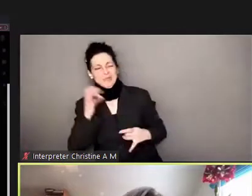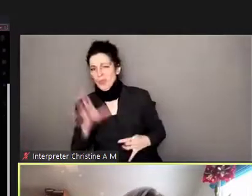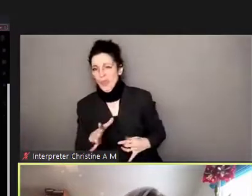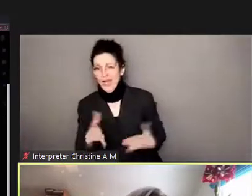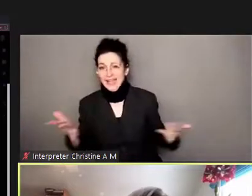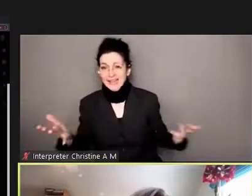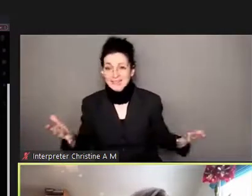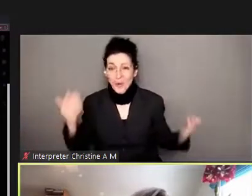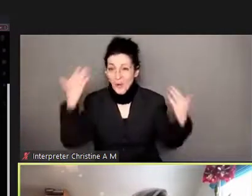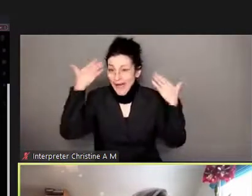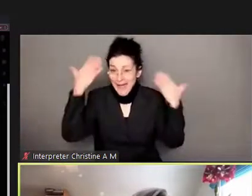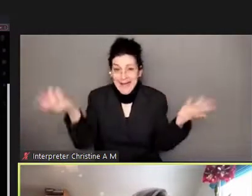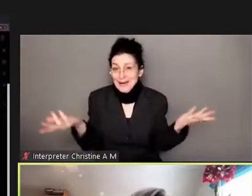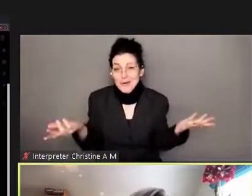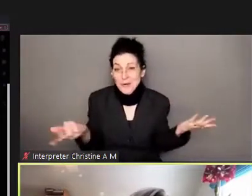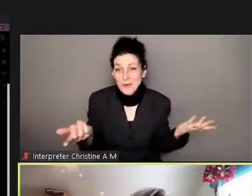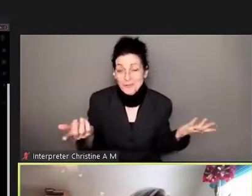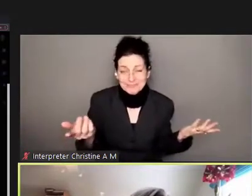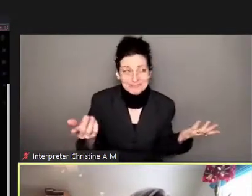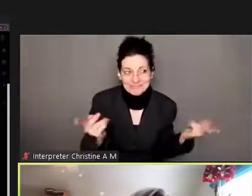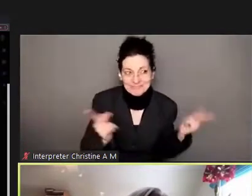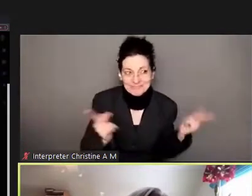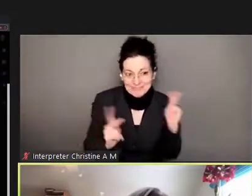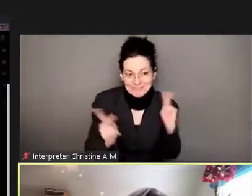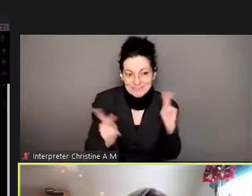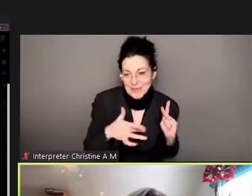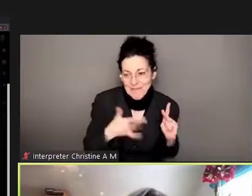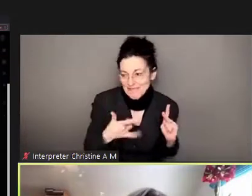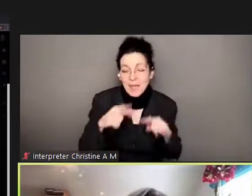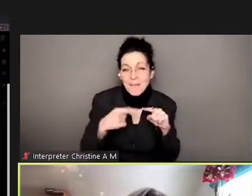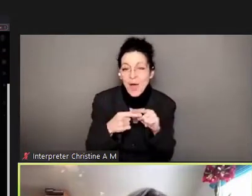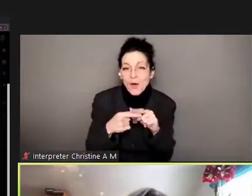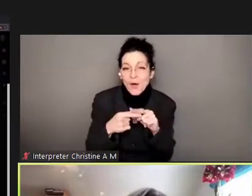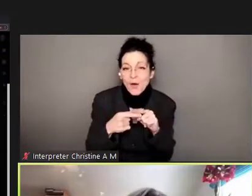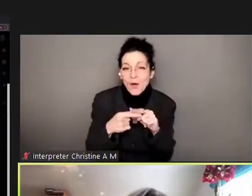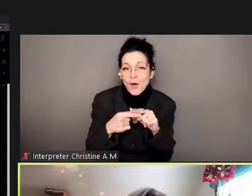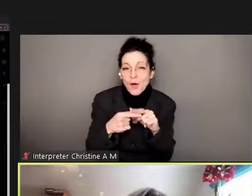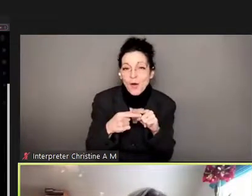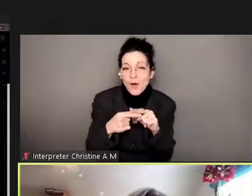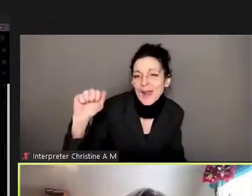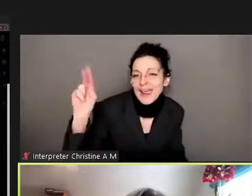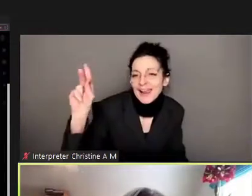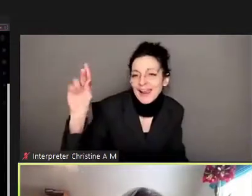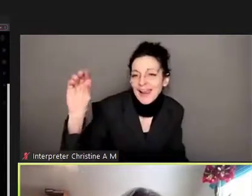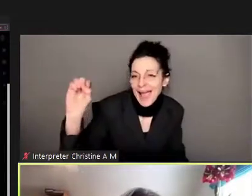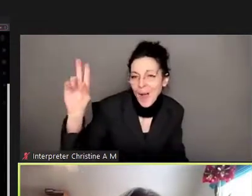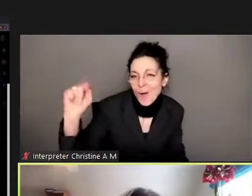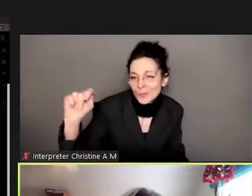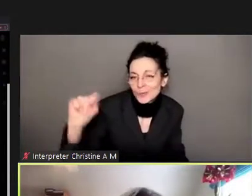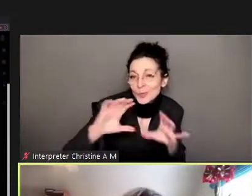anecdotal understanding. But I developed a practice of